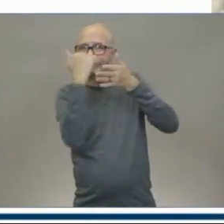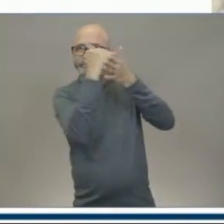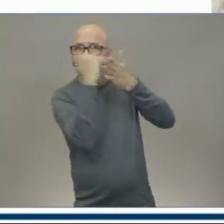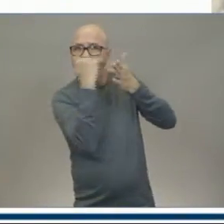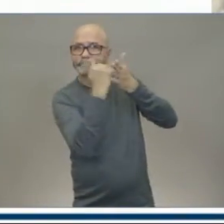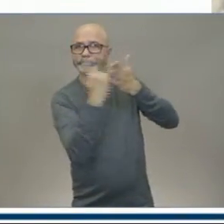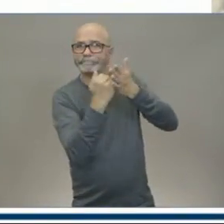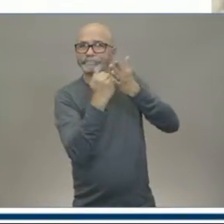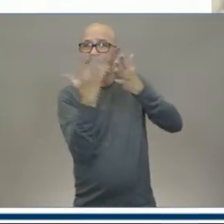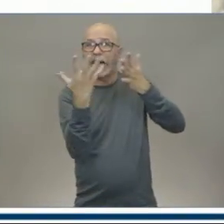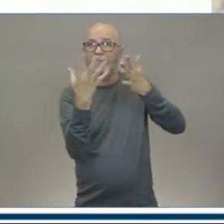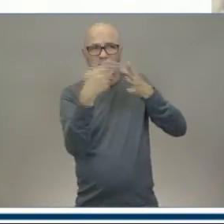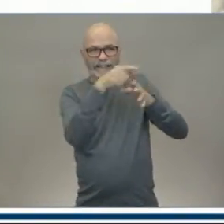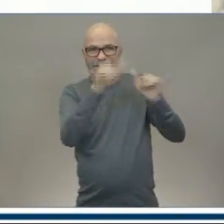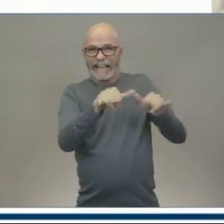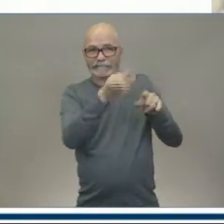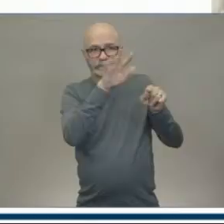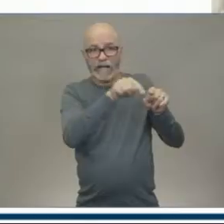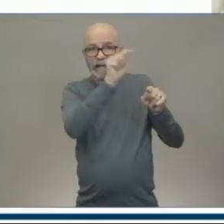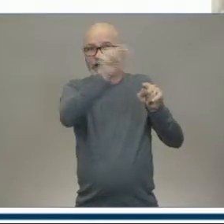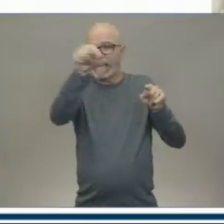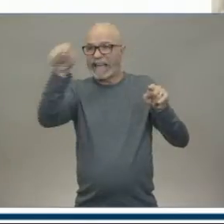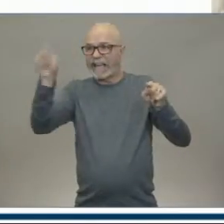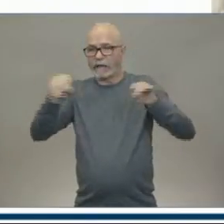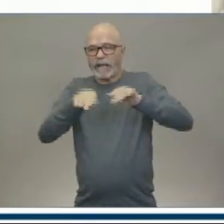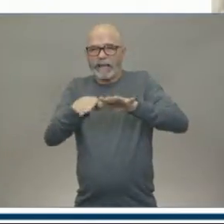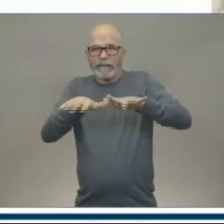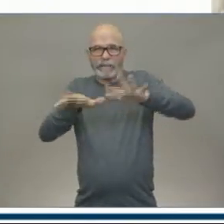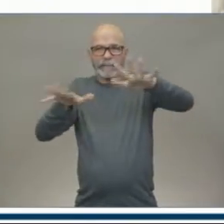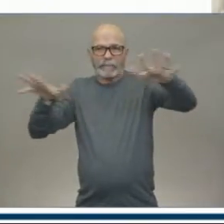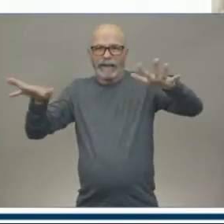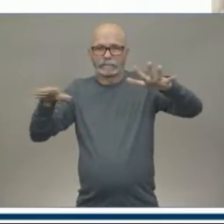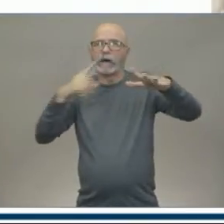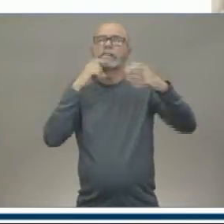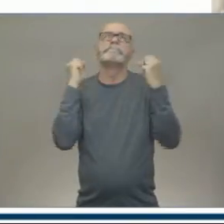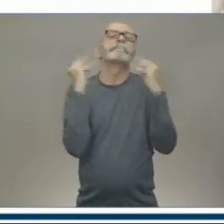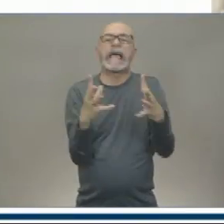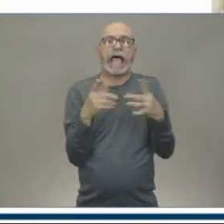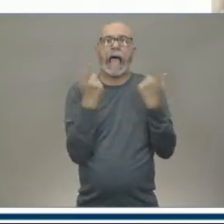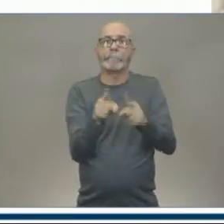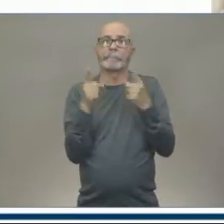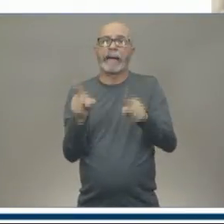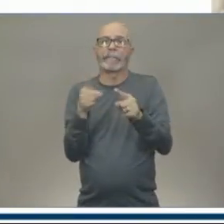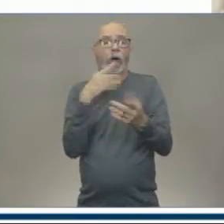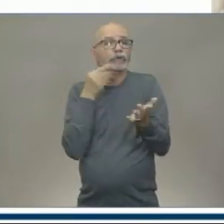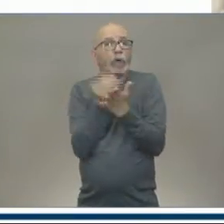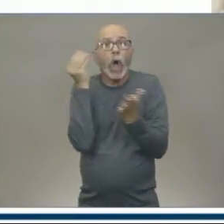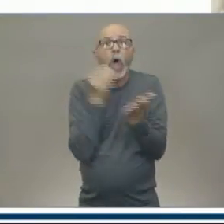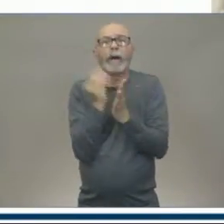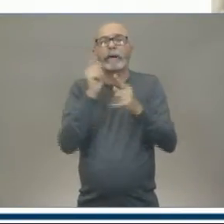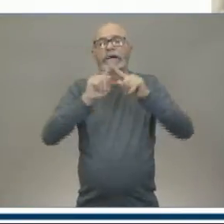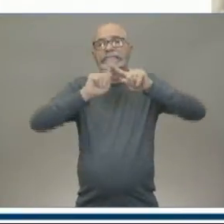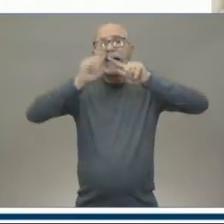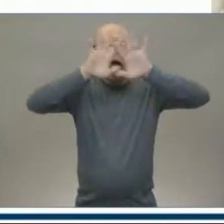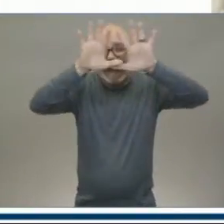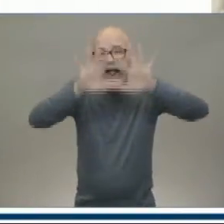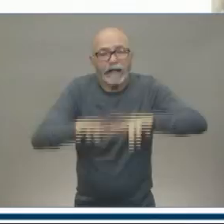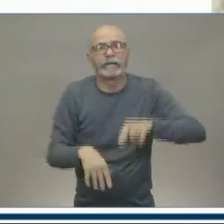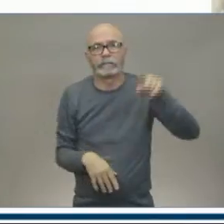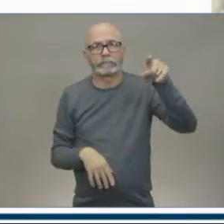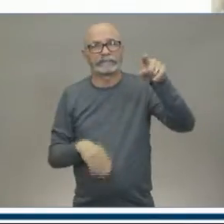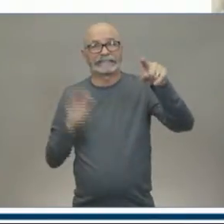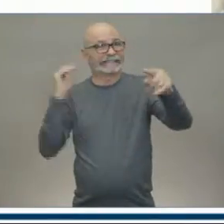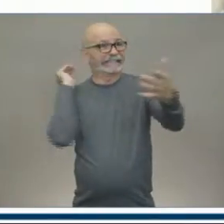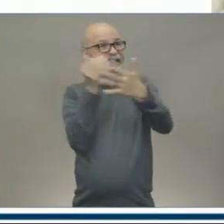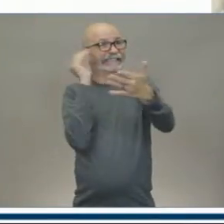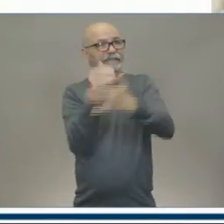exposures in an area like Bayers Lake, where there's a lot of big box stores going into Christmas shopping season. Dr.